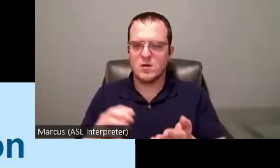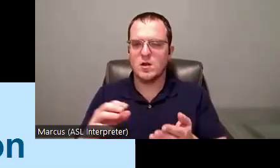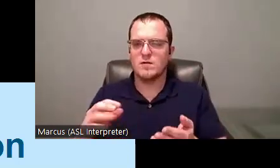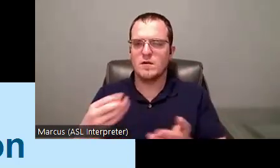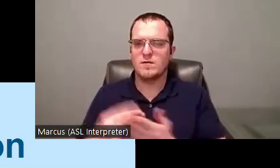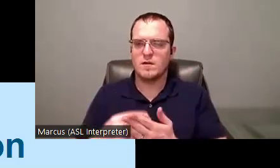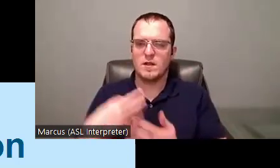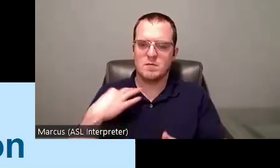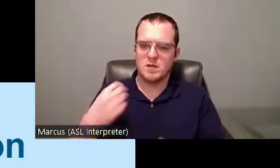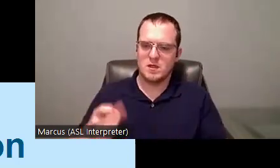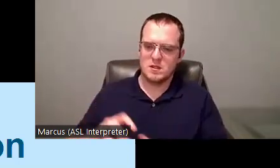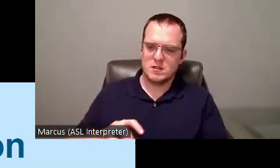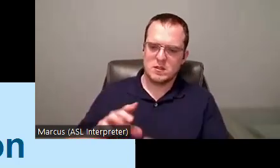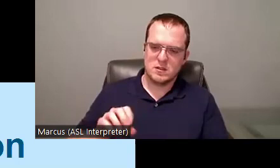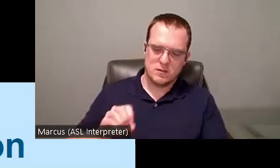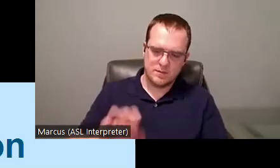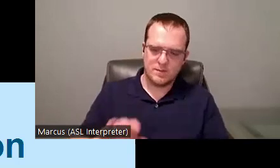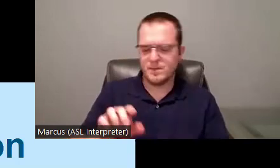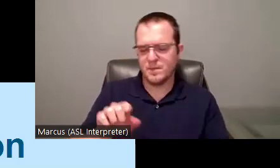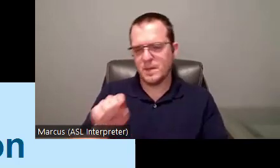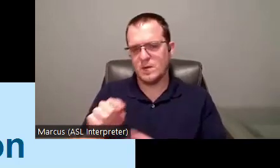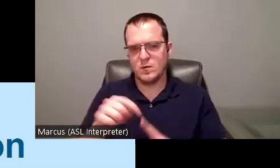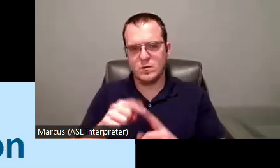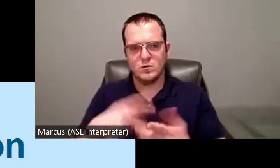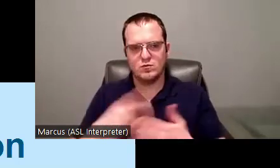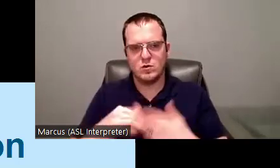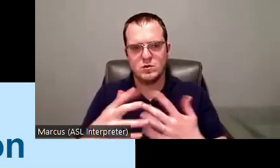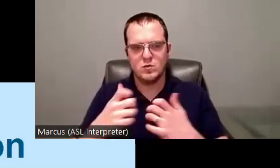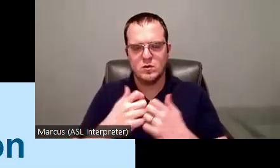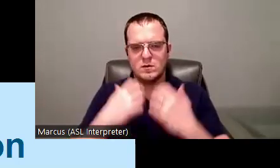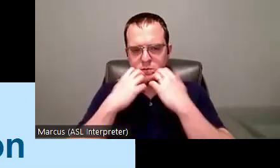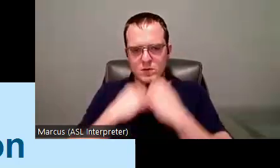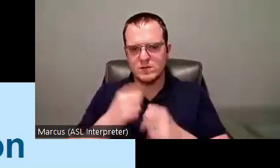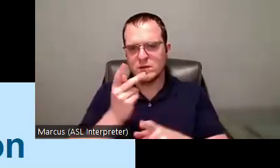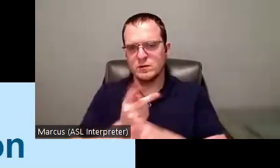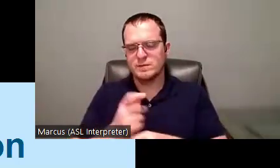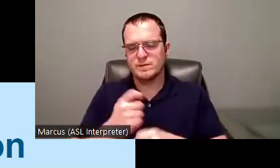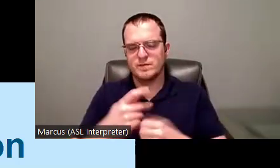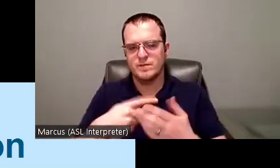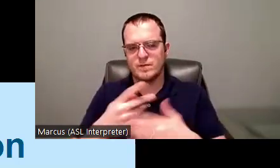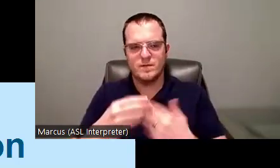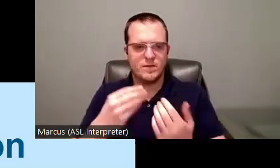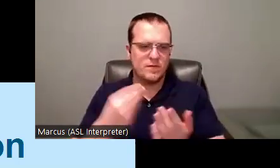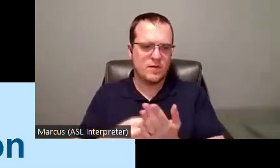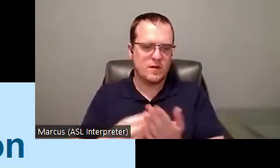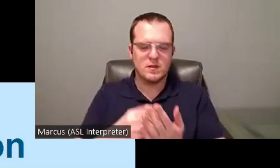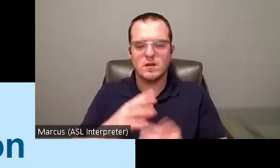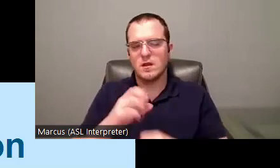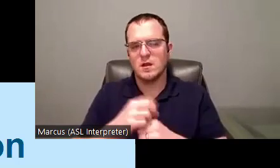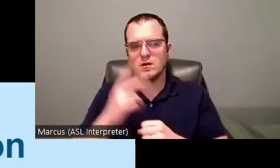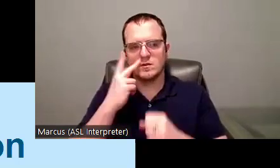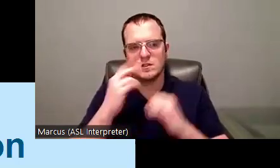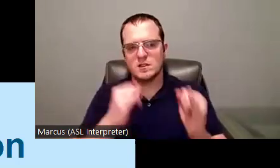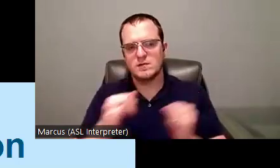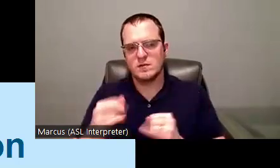for projects looking to receive preservation program funding, and the board will continue to see individual projects